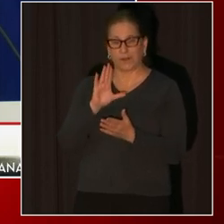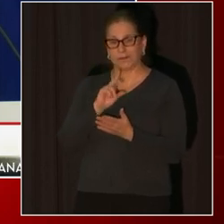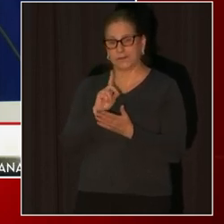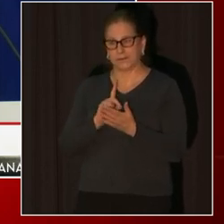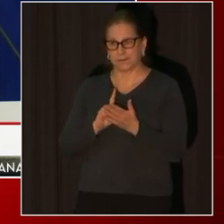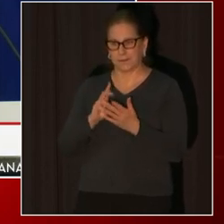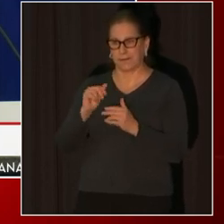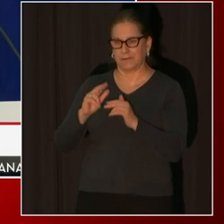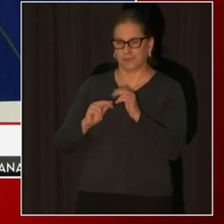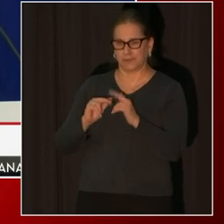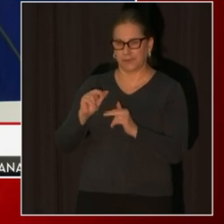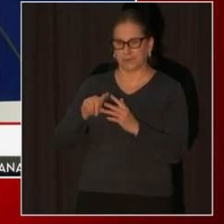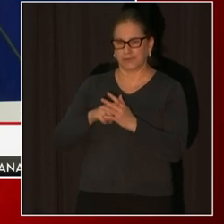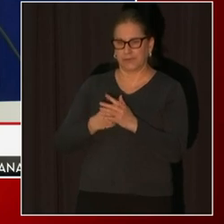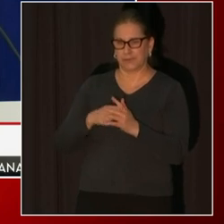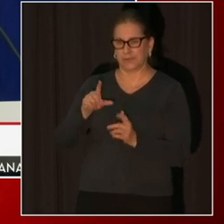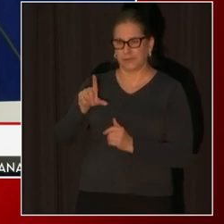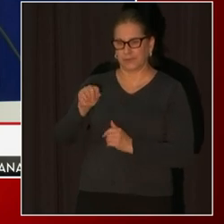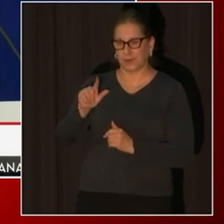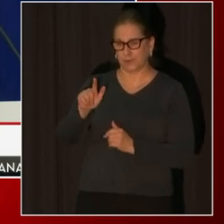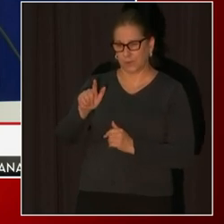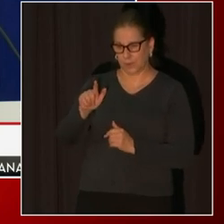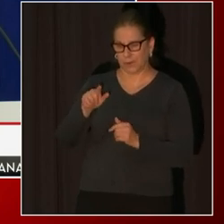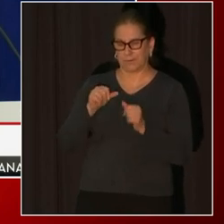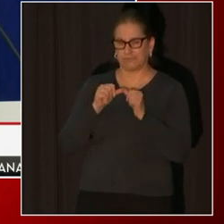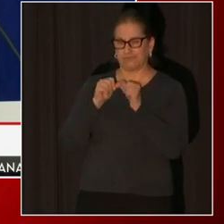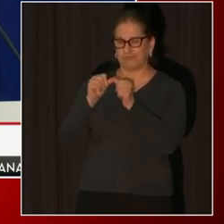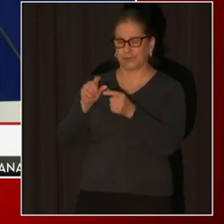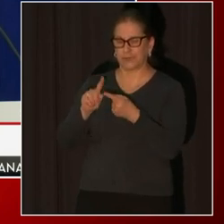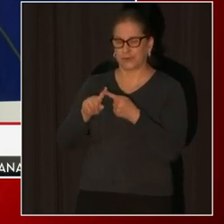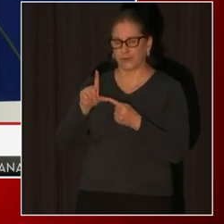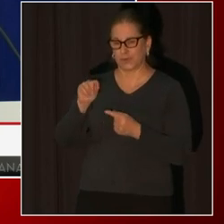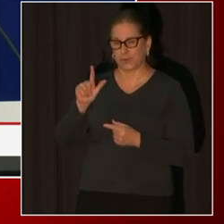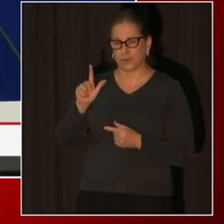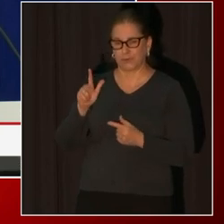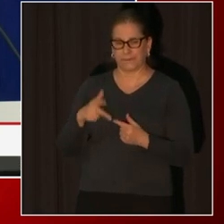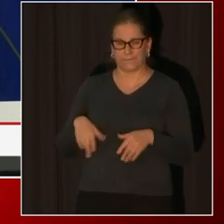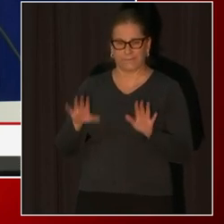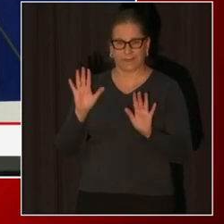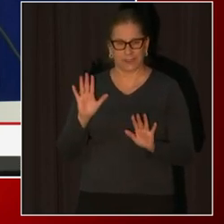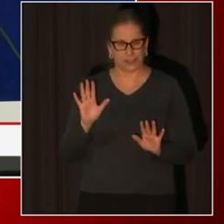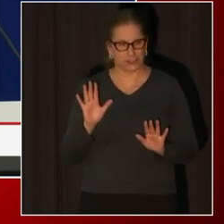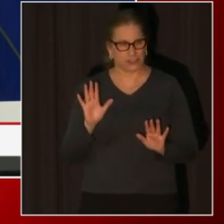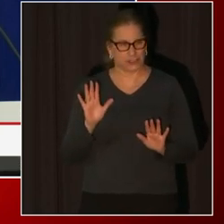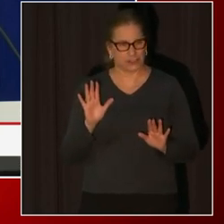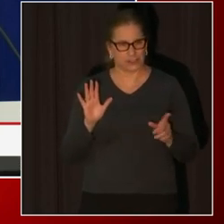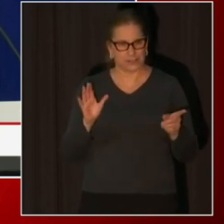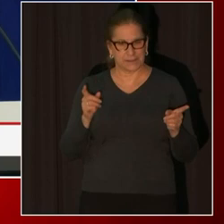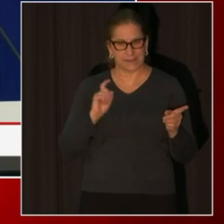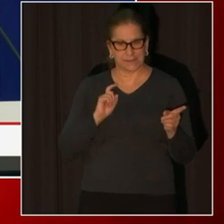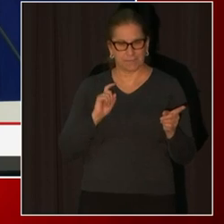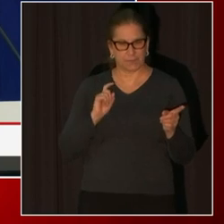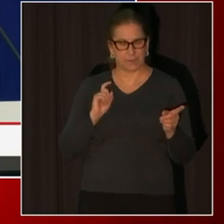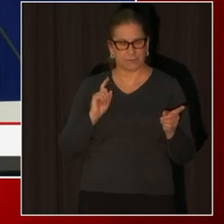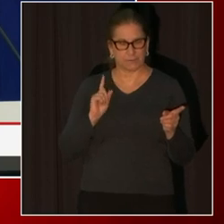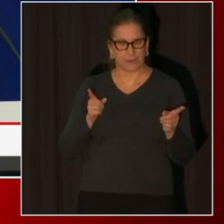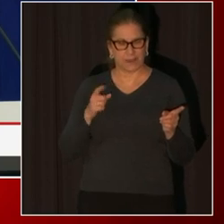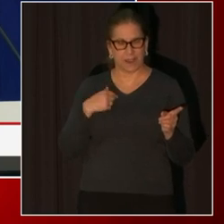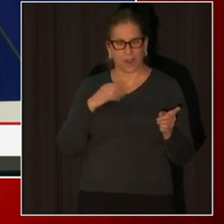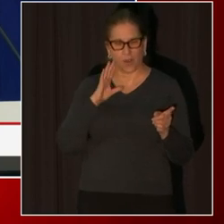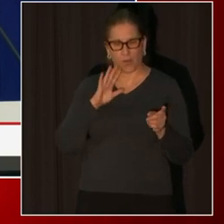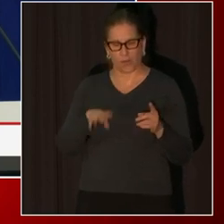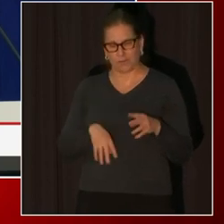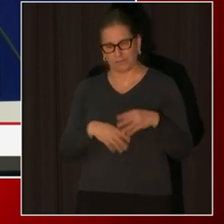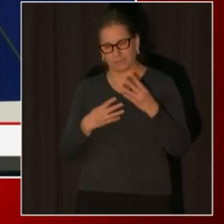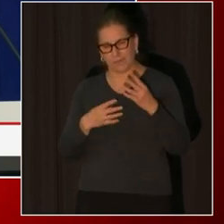fiscal year 23. And if you give me a sec while we're talking, I'll pull up Foxhall as well, which will be built on the site of the old